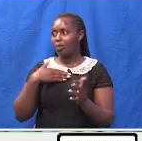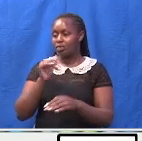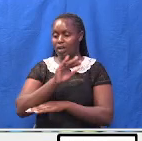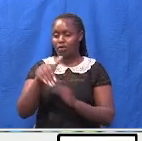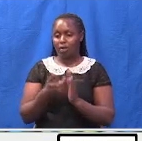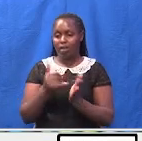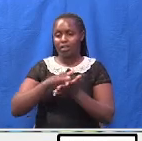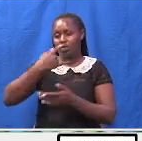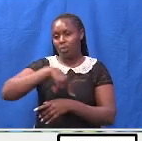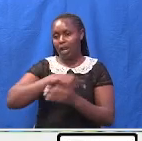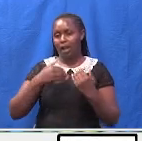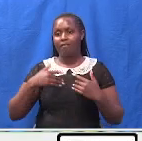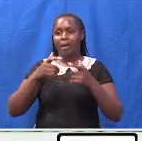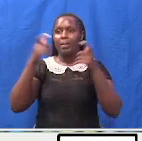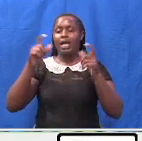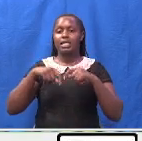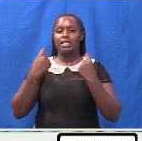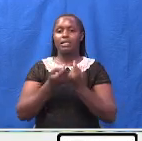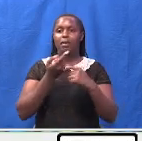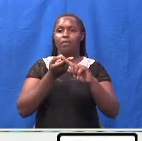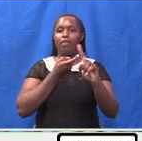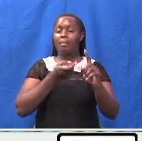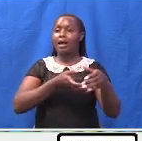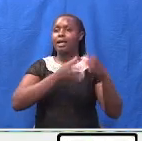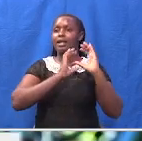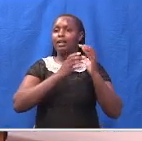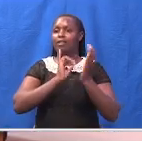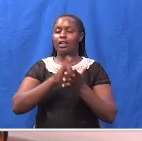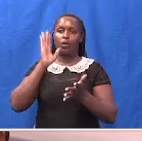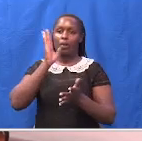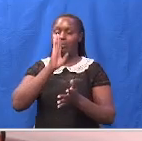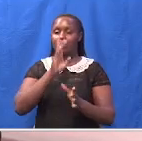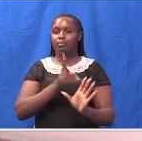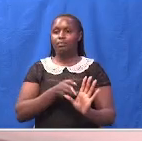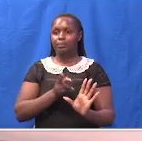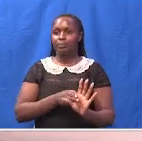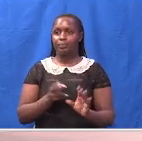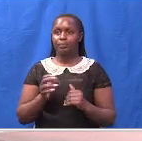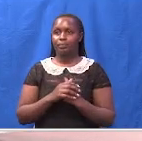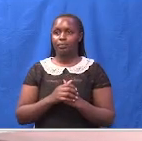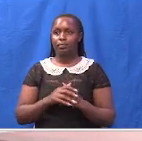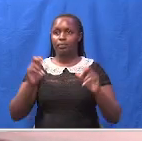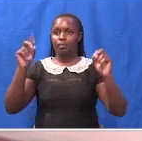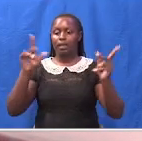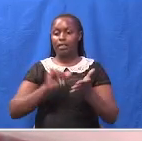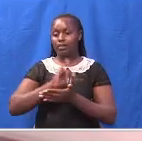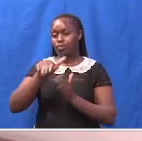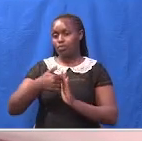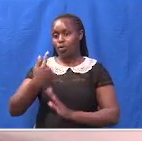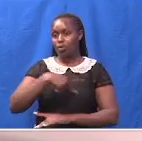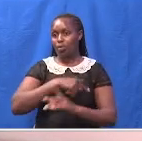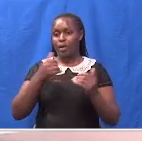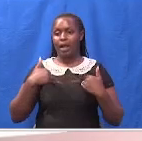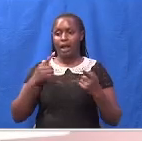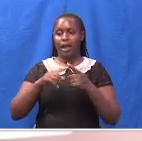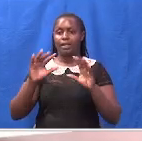we'll be having a bigger team only from Kilifi that will be spearheaded by the Department of Sports. All right, that's all we had in store for you in the